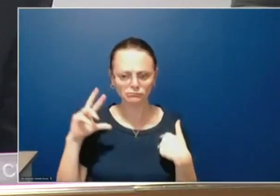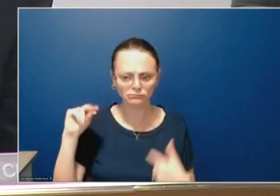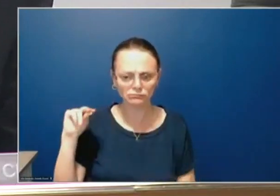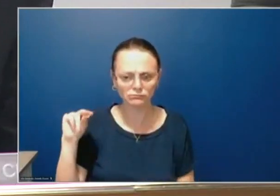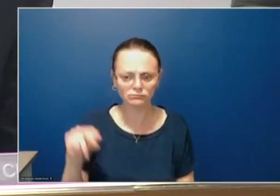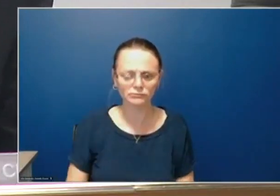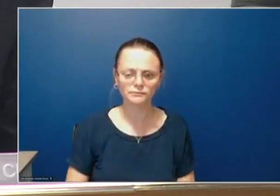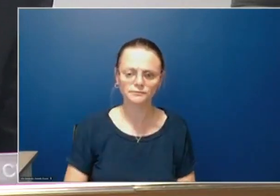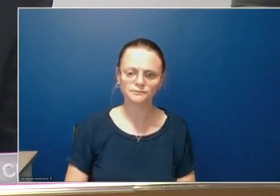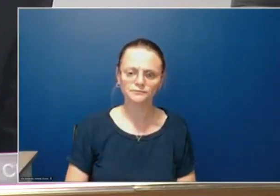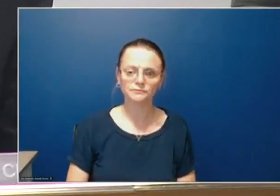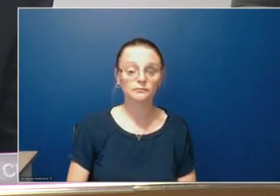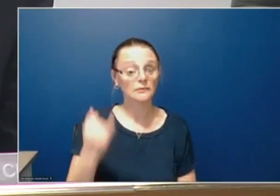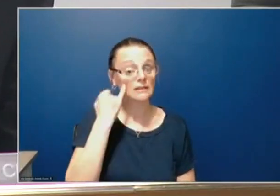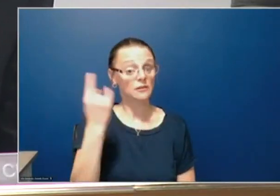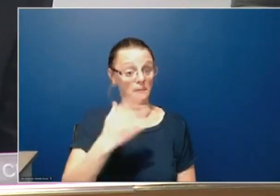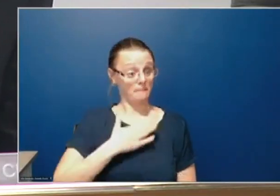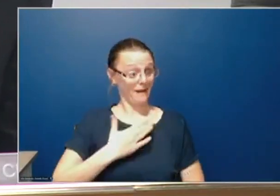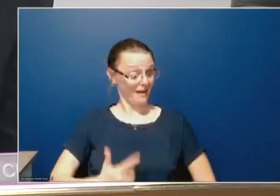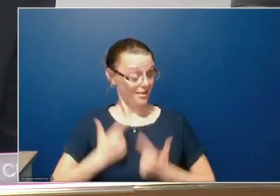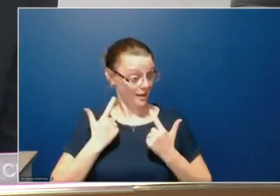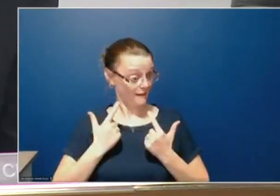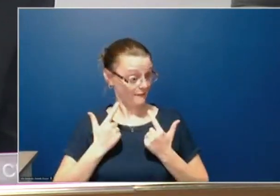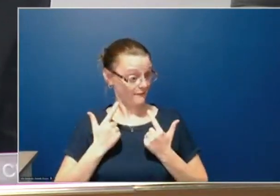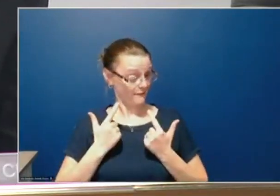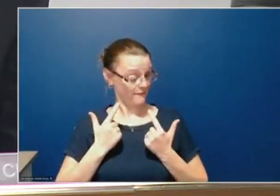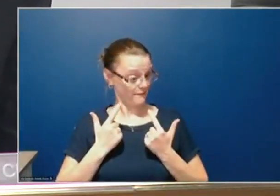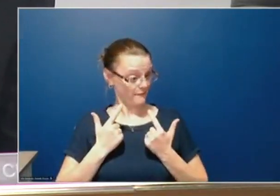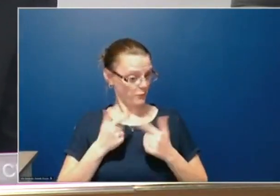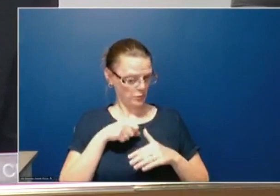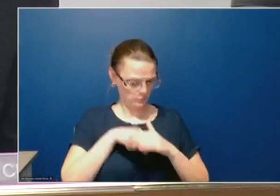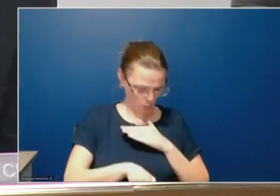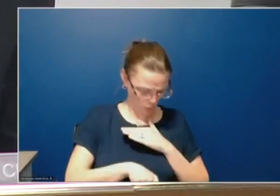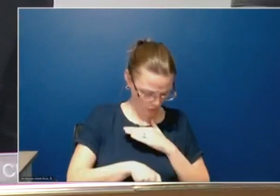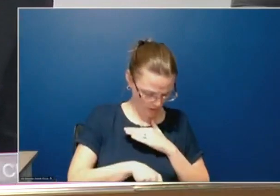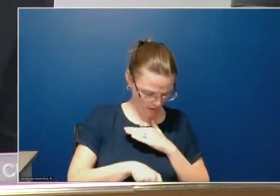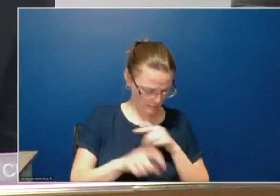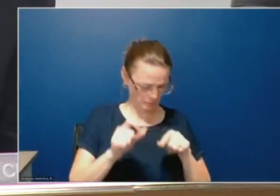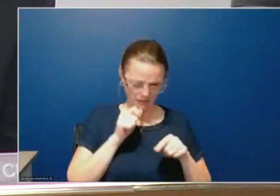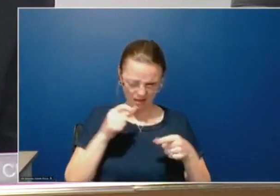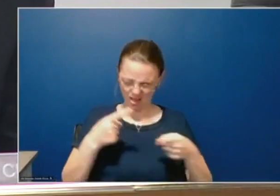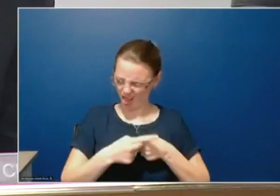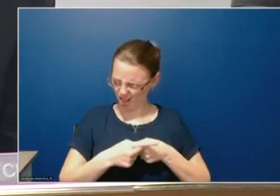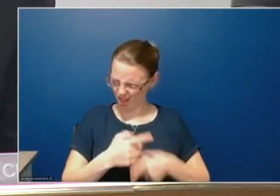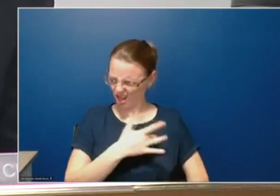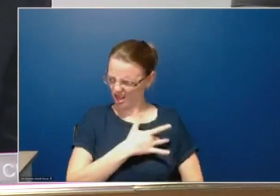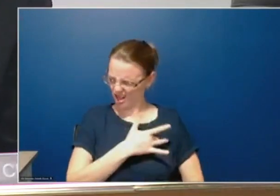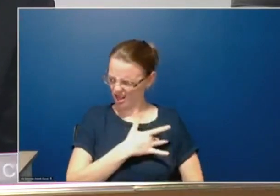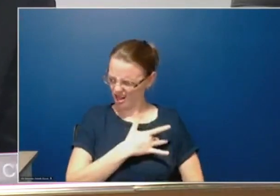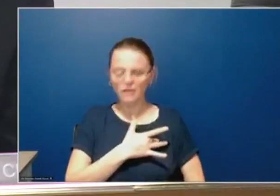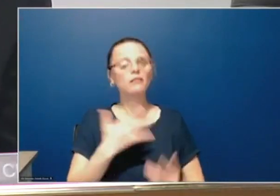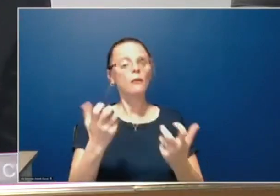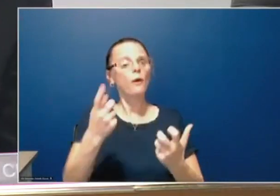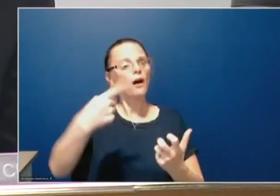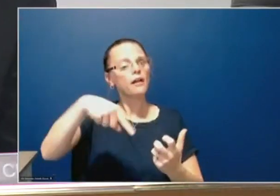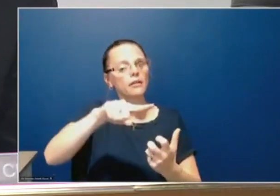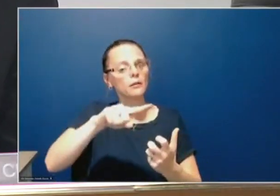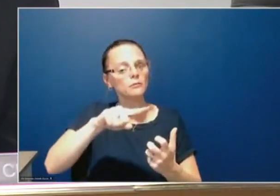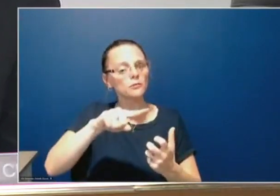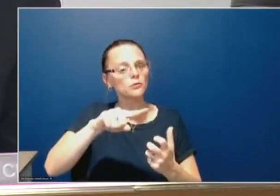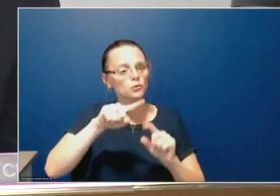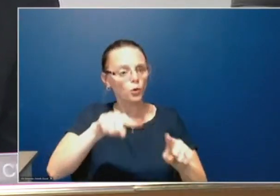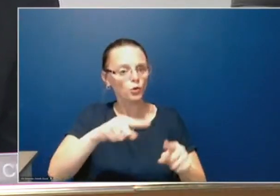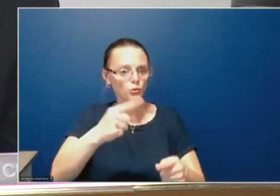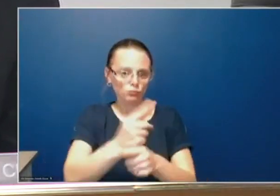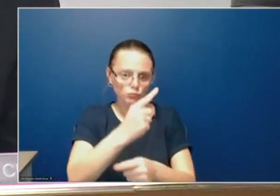If a person in my life did not identify with the gender that they were assigned with at birth, I would want them to have access to providers with knowledge and experience